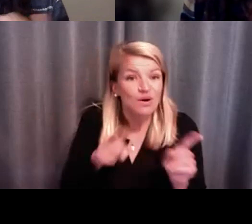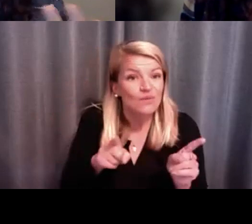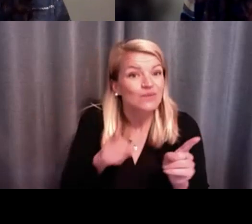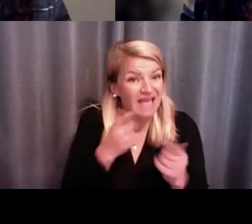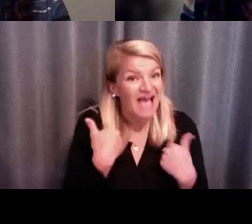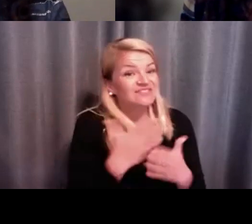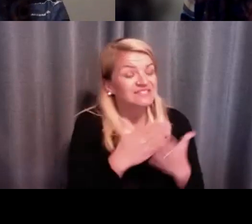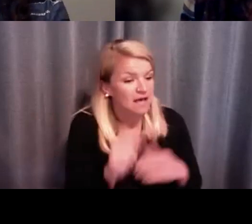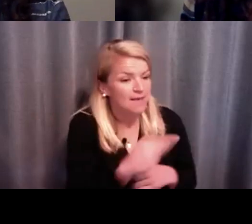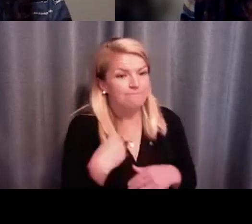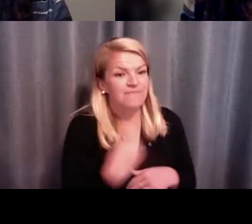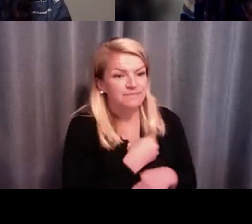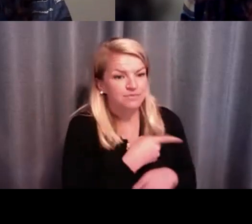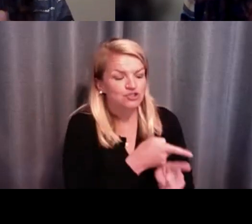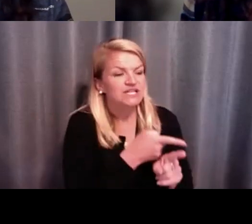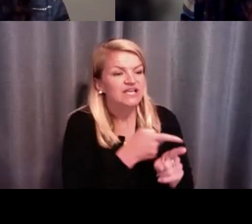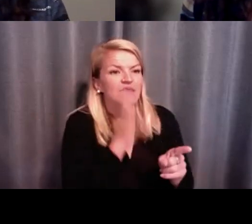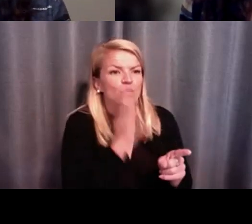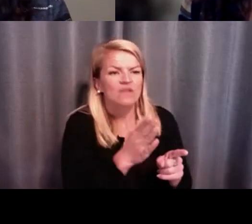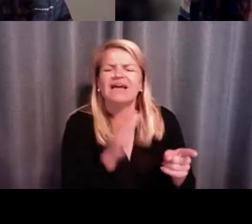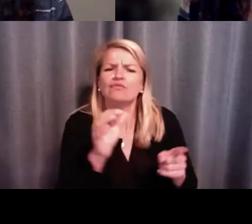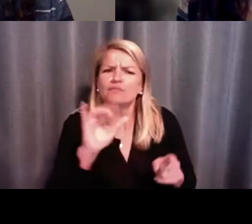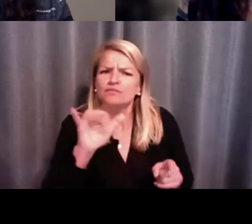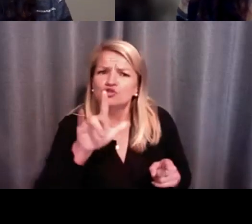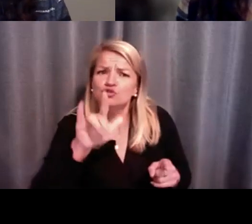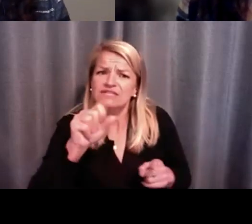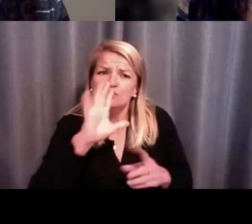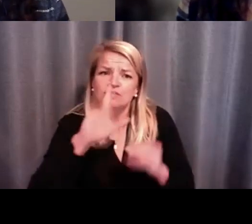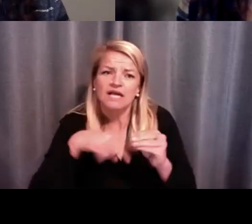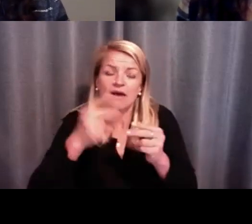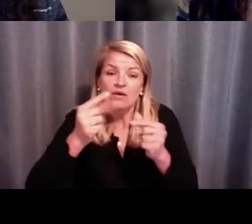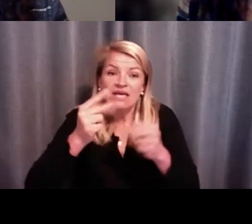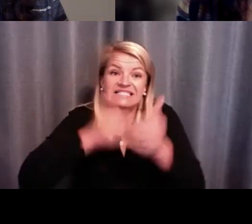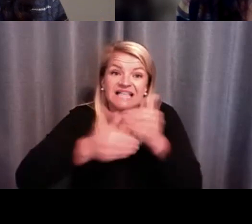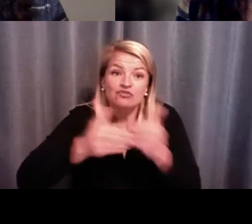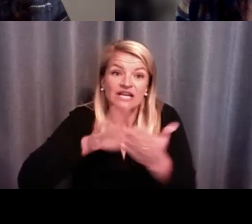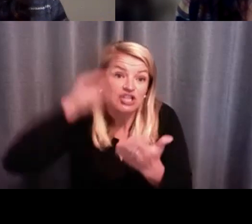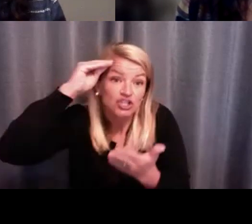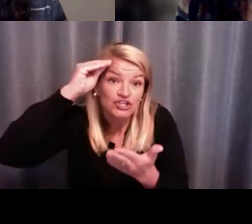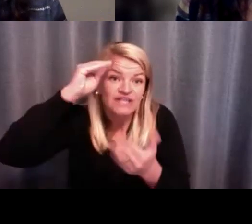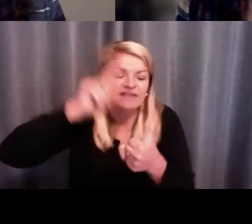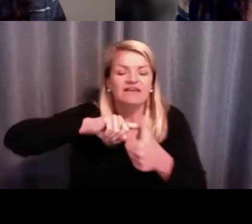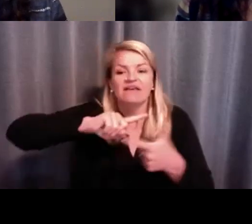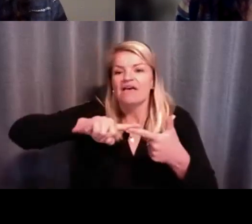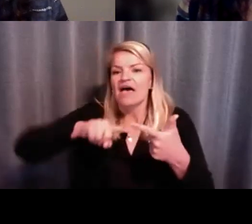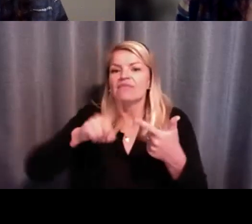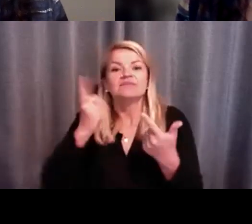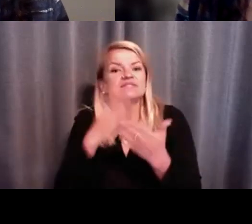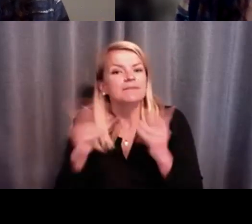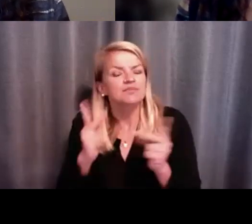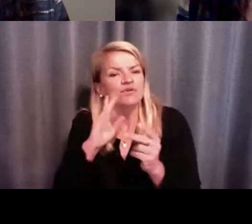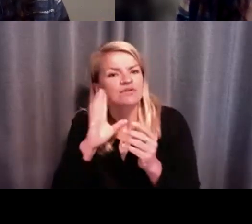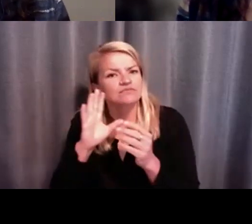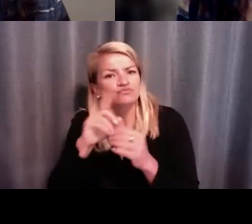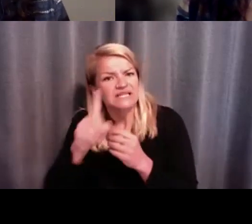in, like Julius was speaking of, accelerated learning. We also have other members who are really interested in the cultural inclusion of